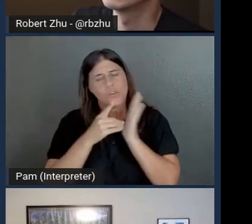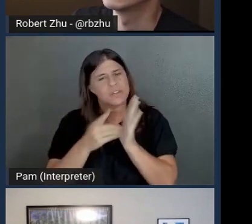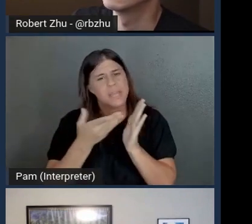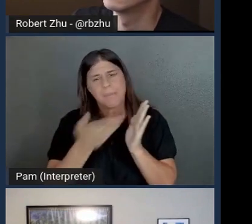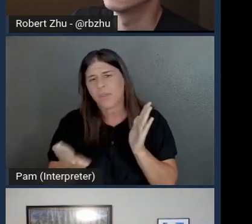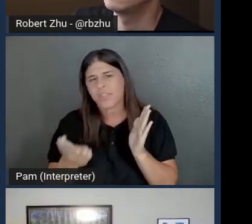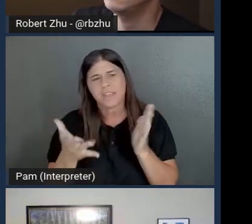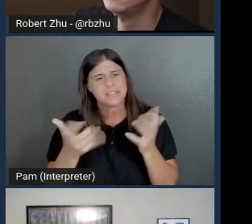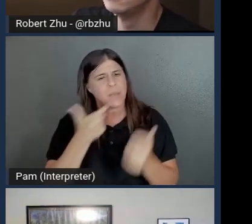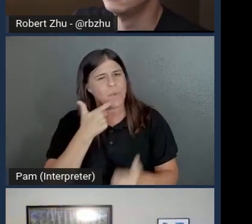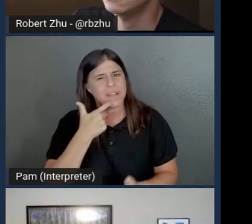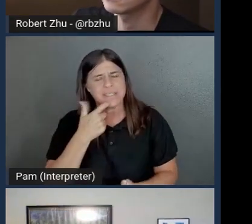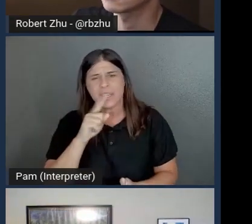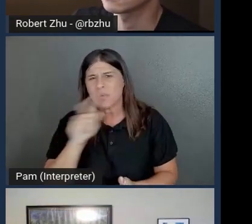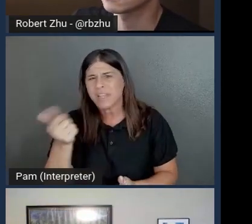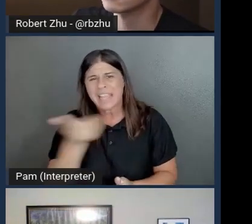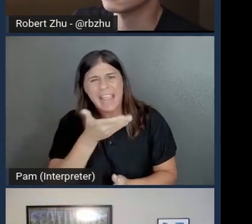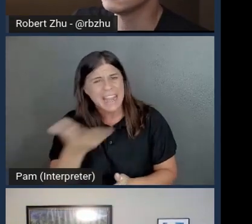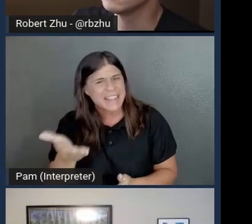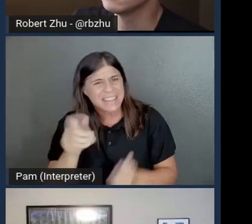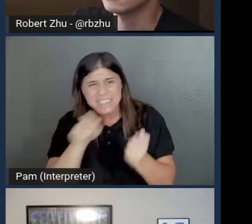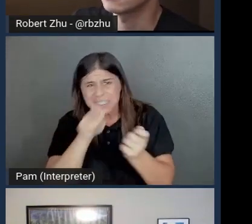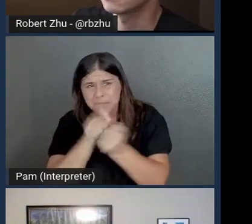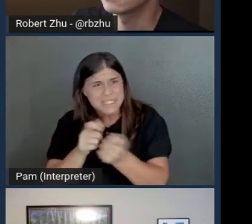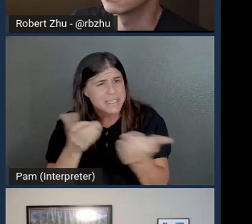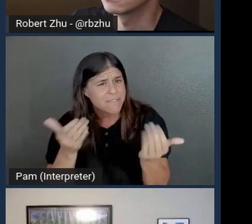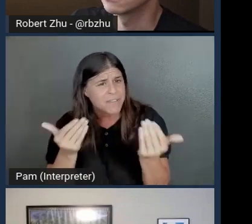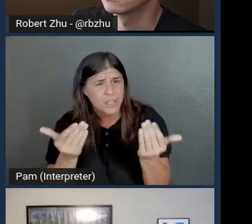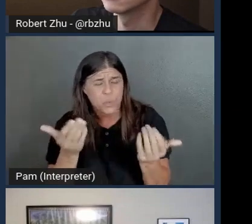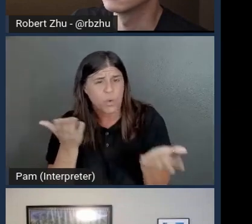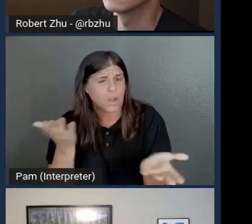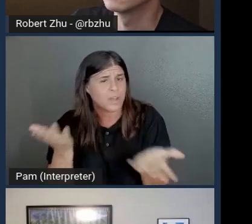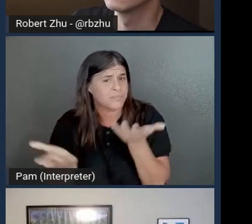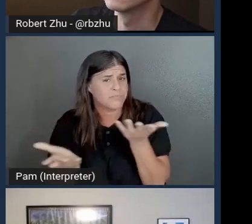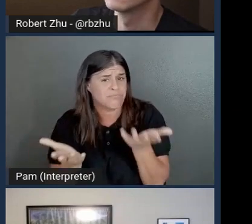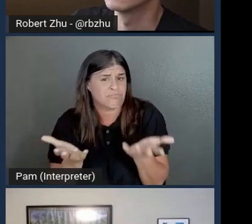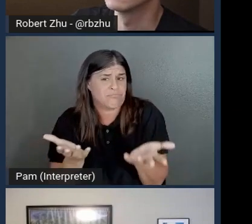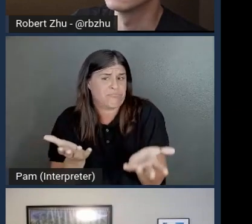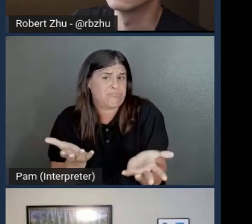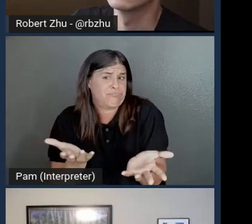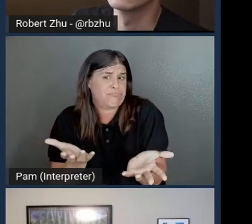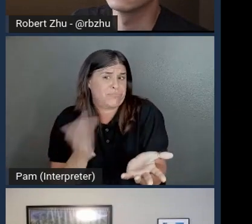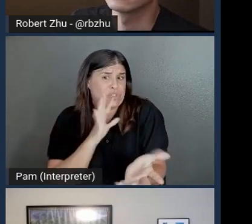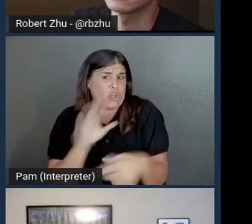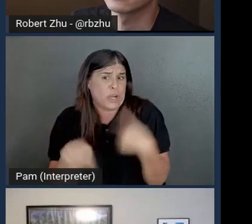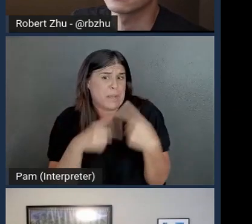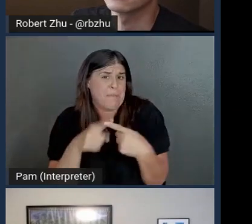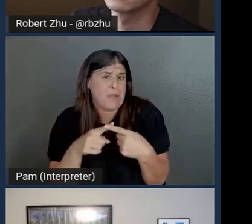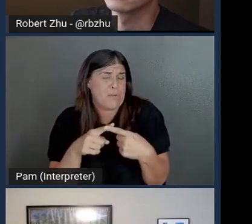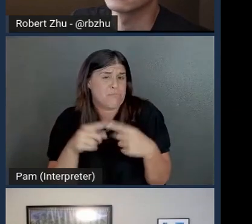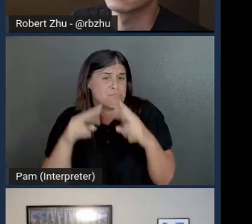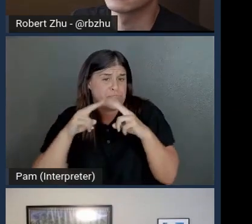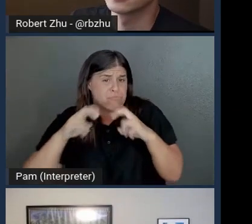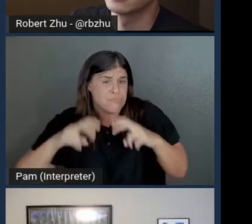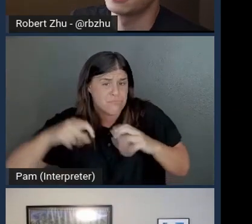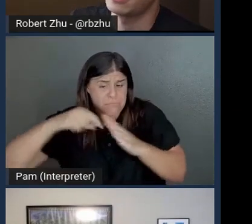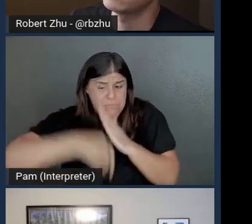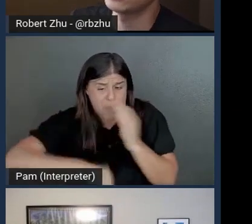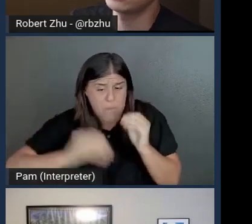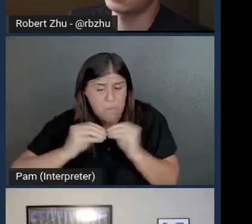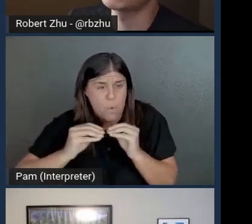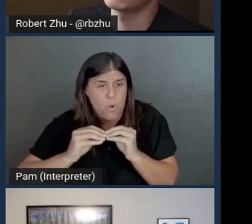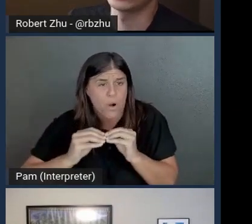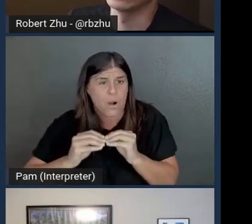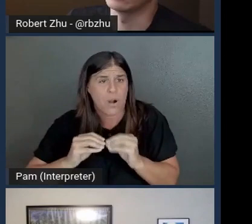Any is there anything kind of specific that you kind of would like to think or talk about, dive into deeper? Just